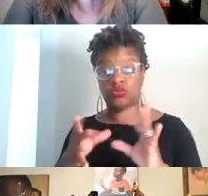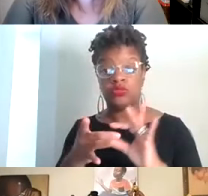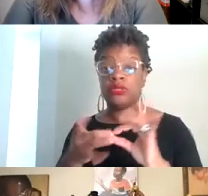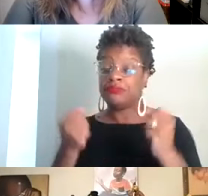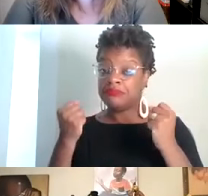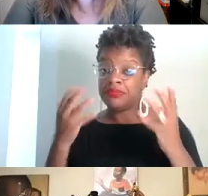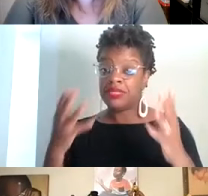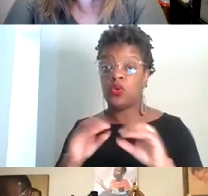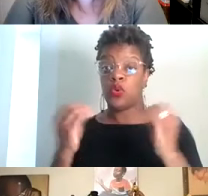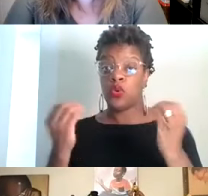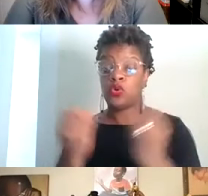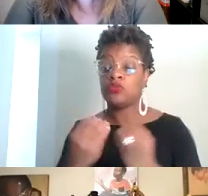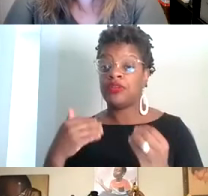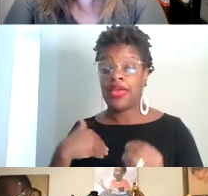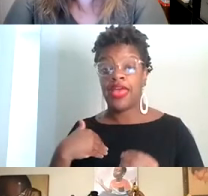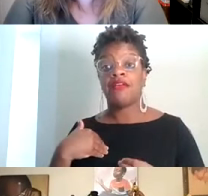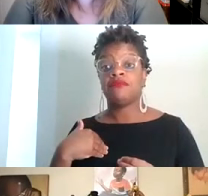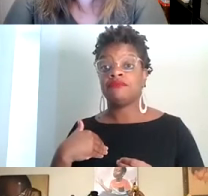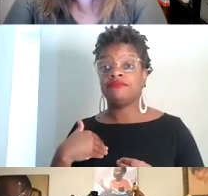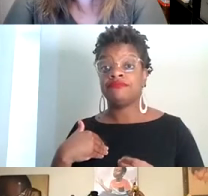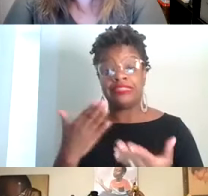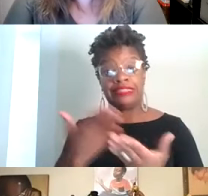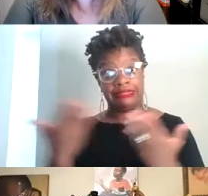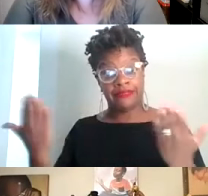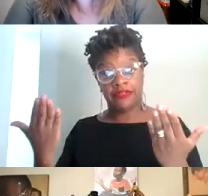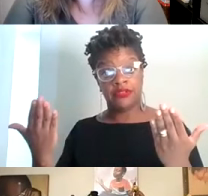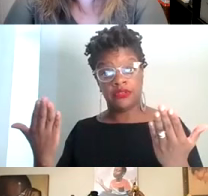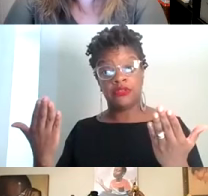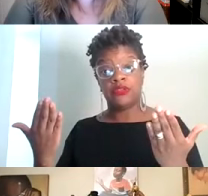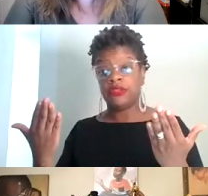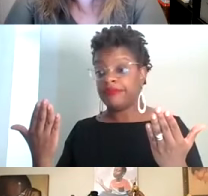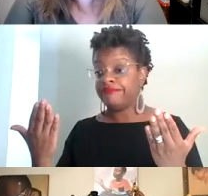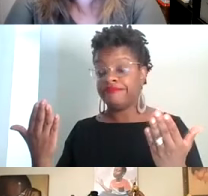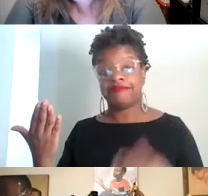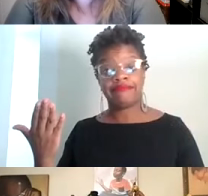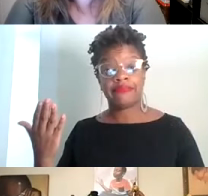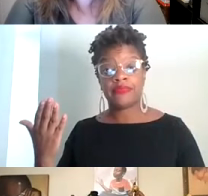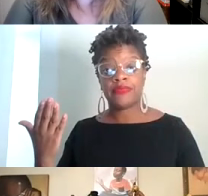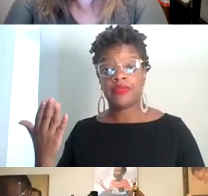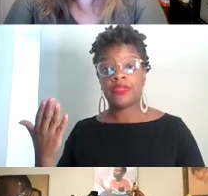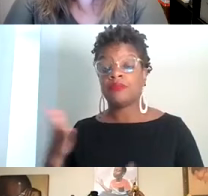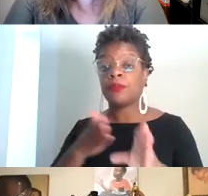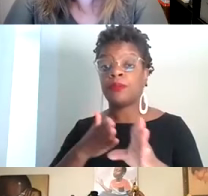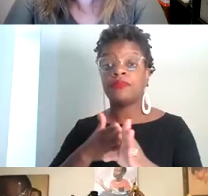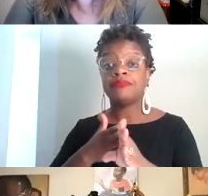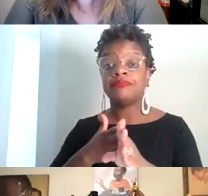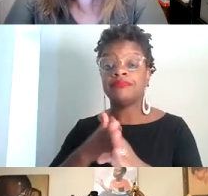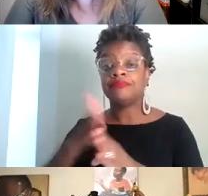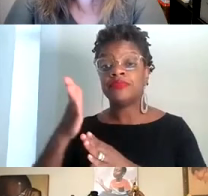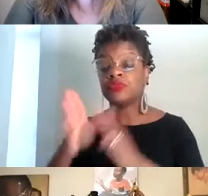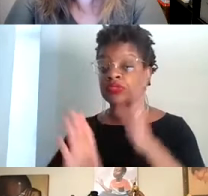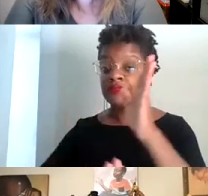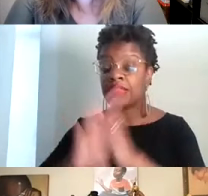significant resources into the district to support playful learning, whether that was professional development, whether that was